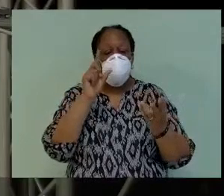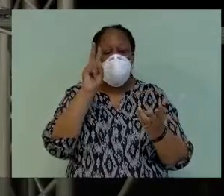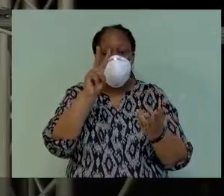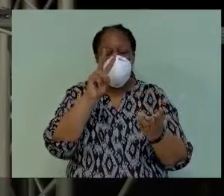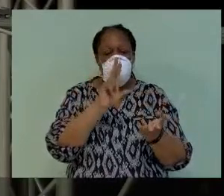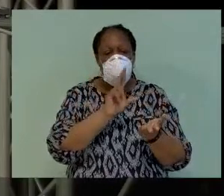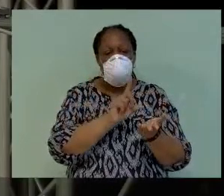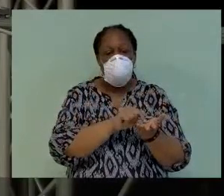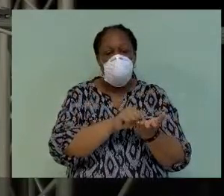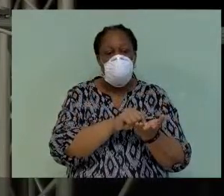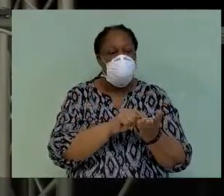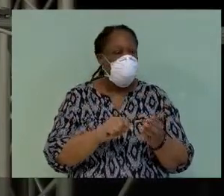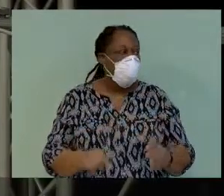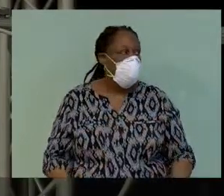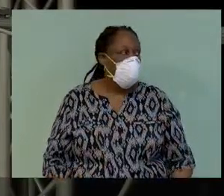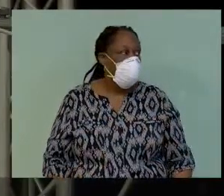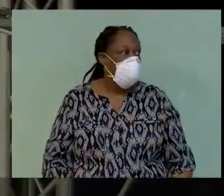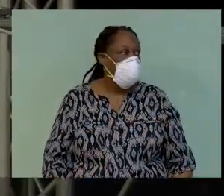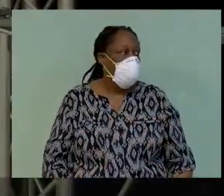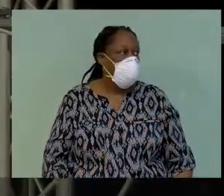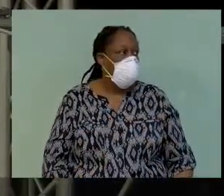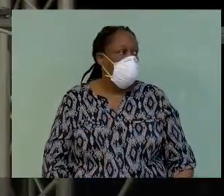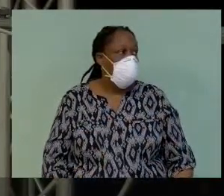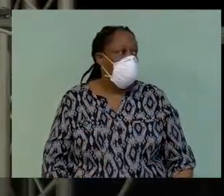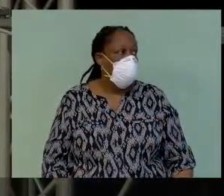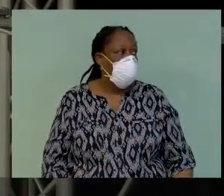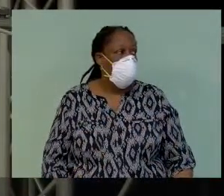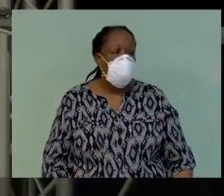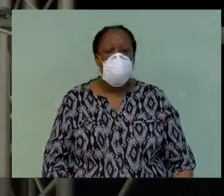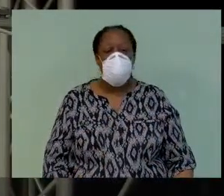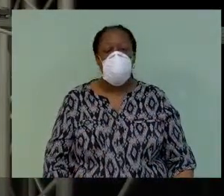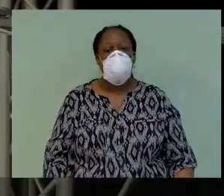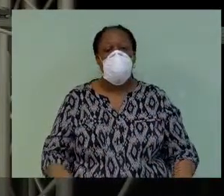is from the Department of